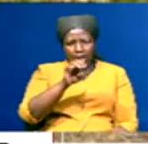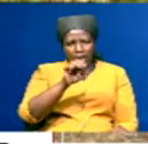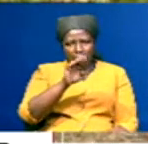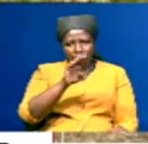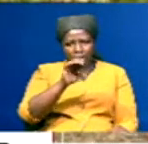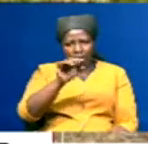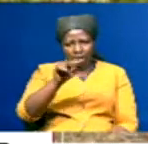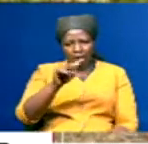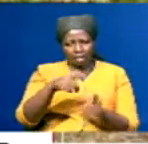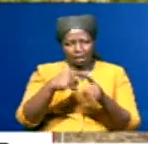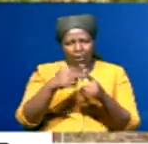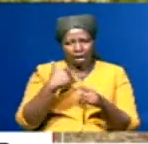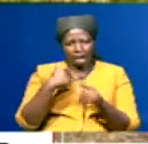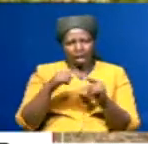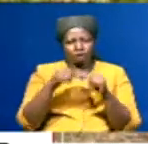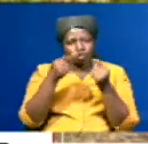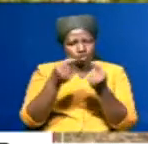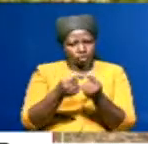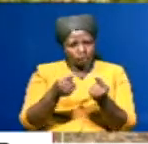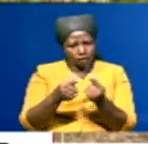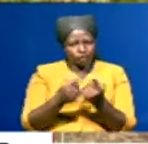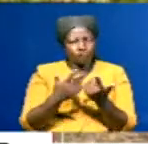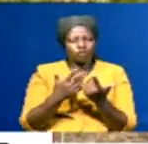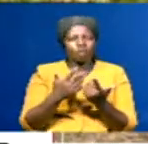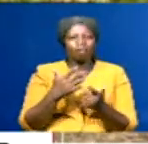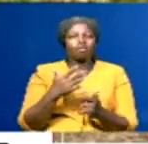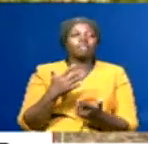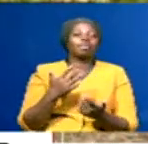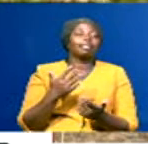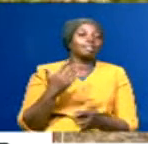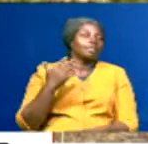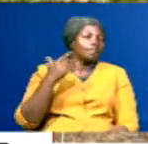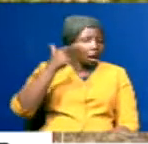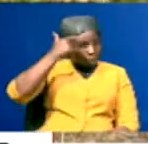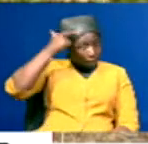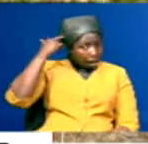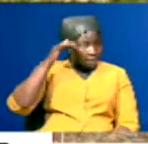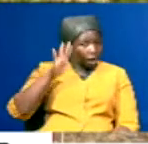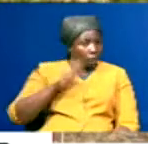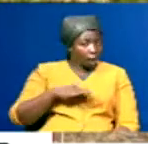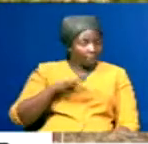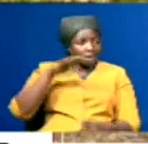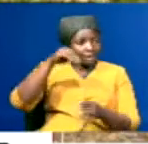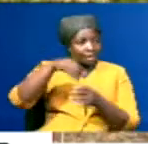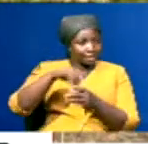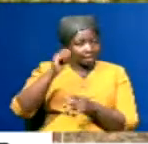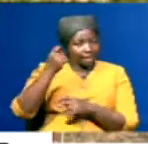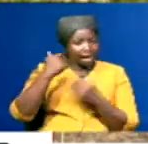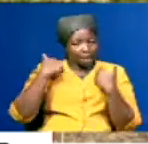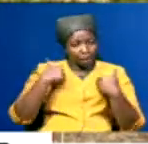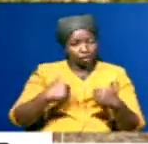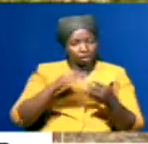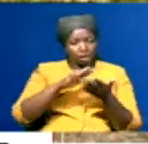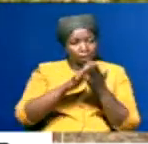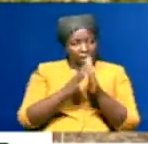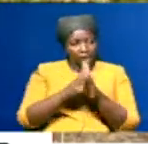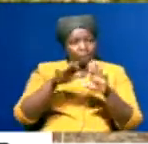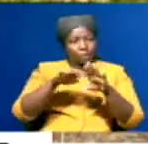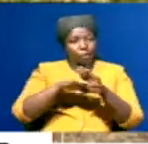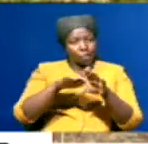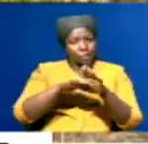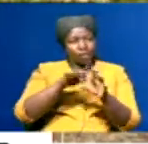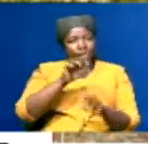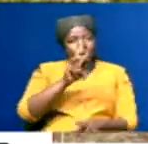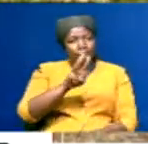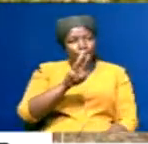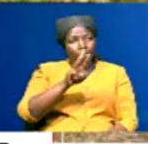of black women. And in Kenya, I was a member of YWCA.